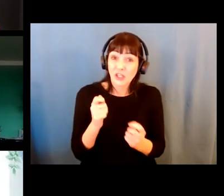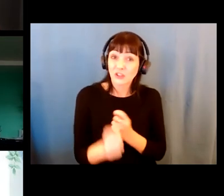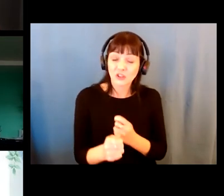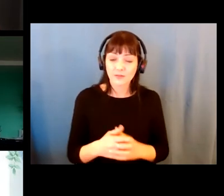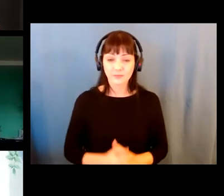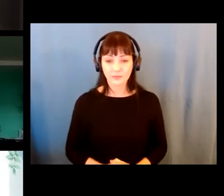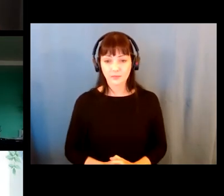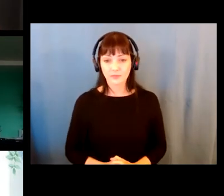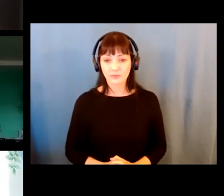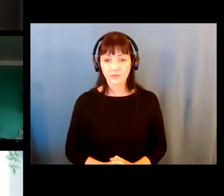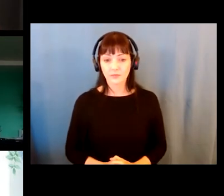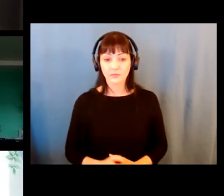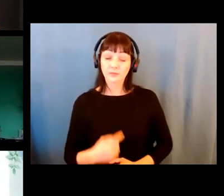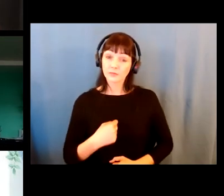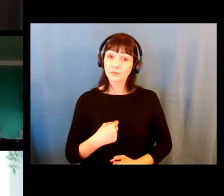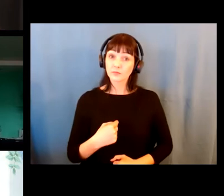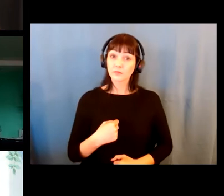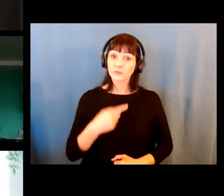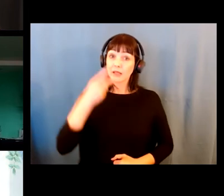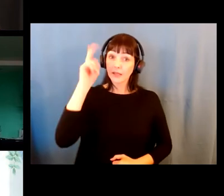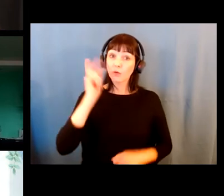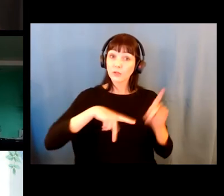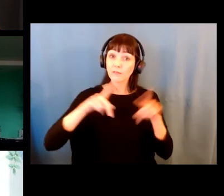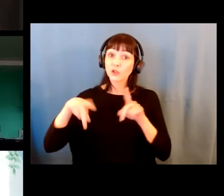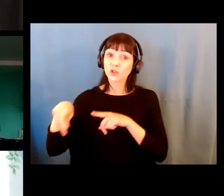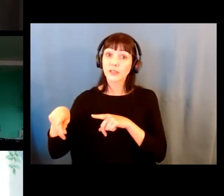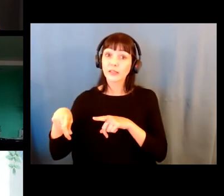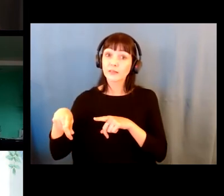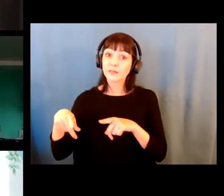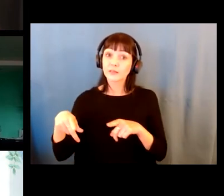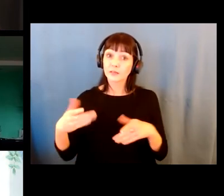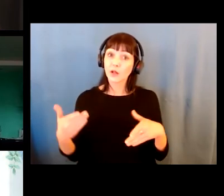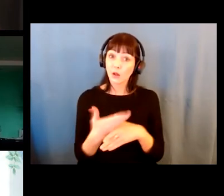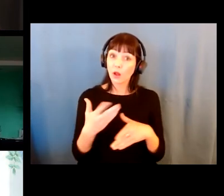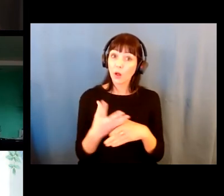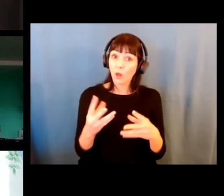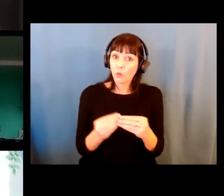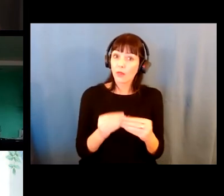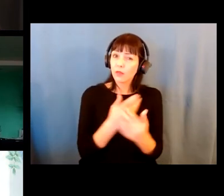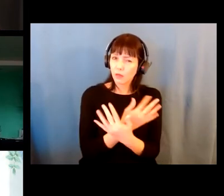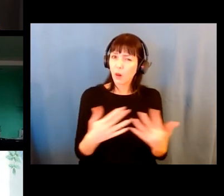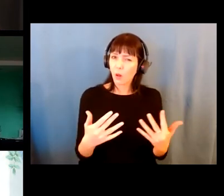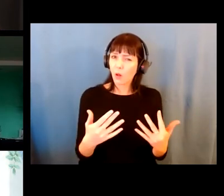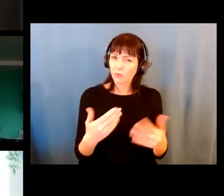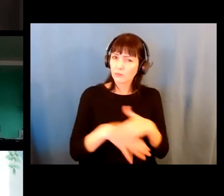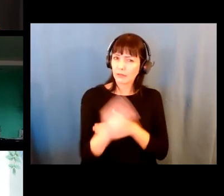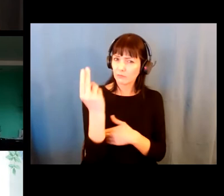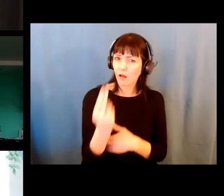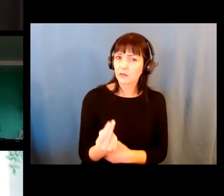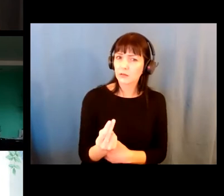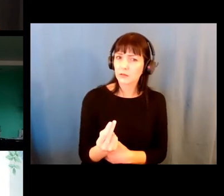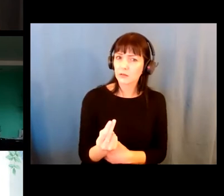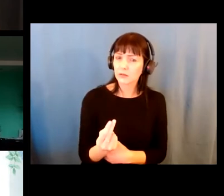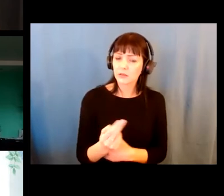very openly in the arts, and I can tell you that the figures in the arts